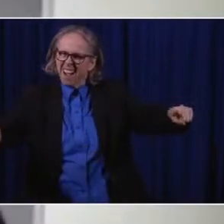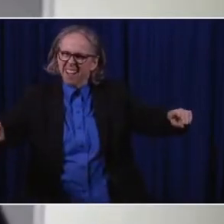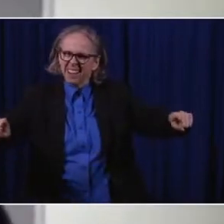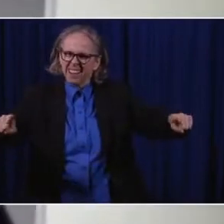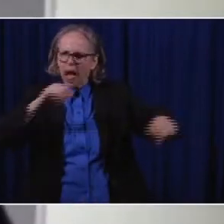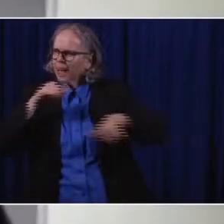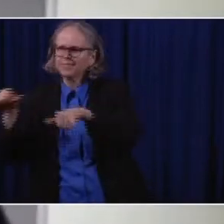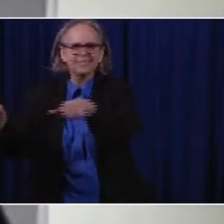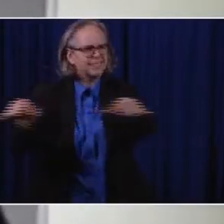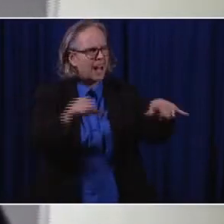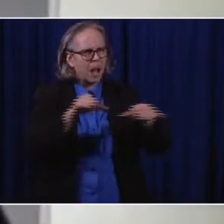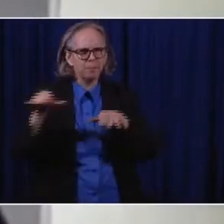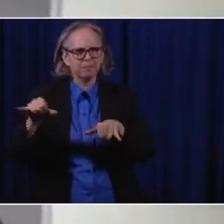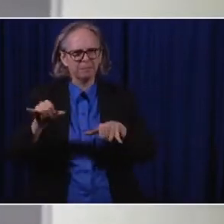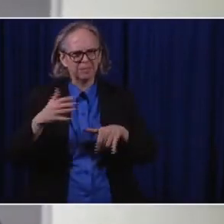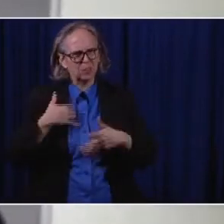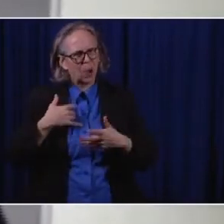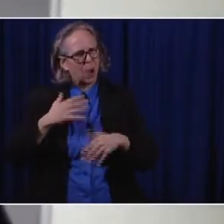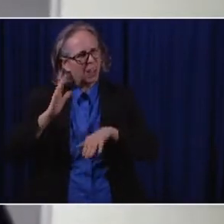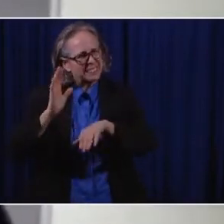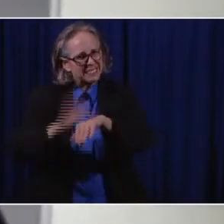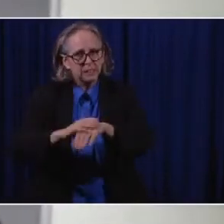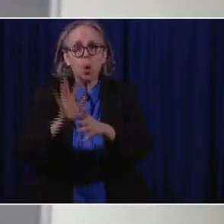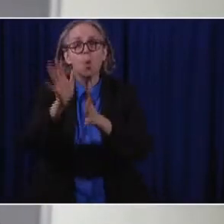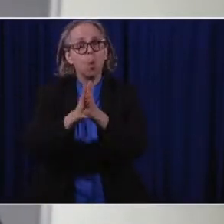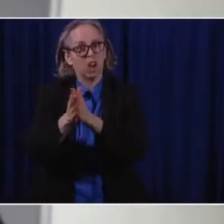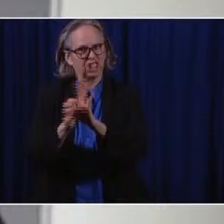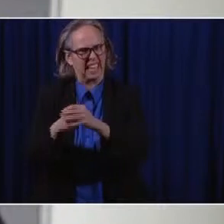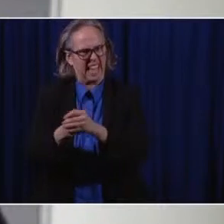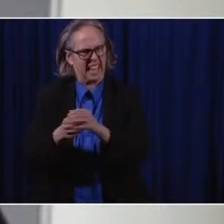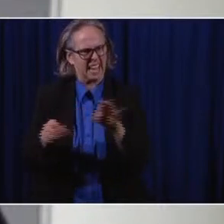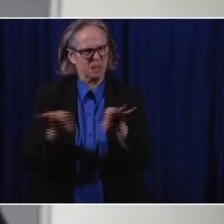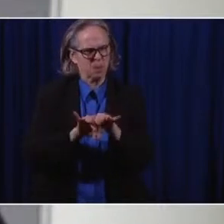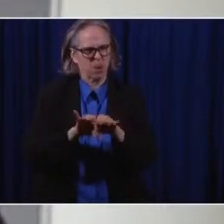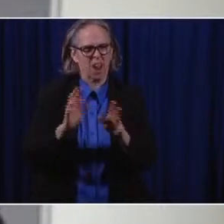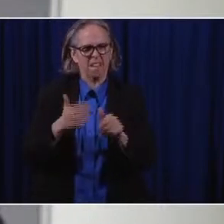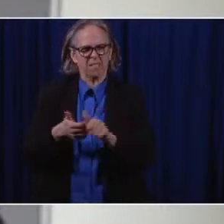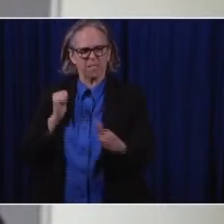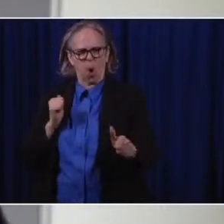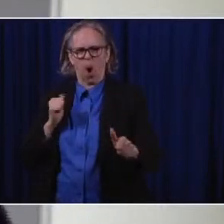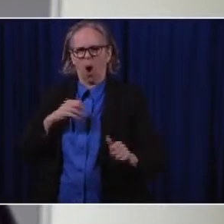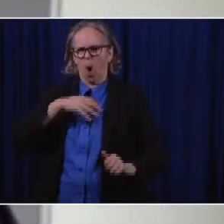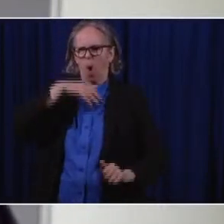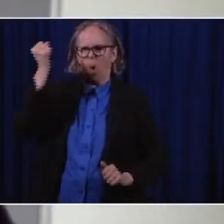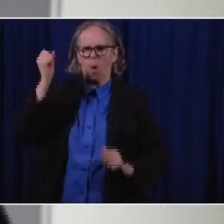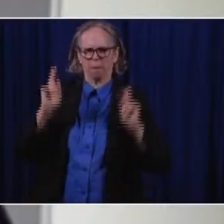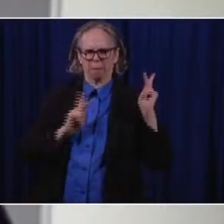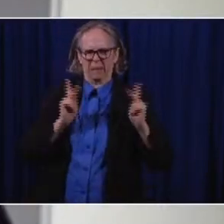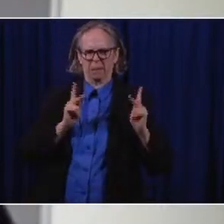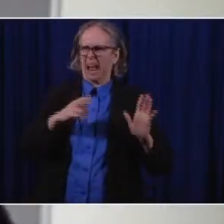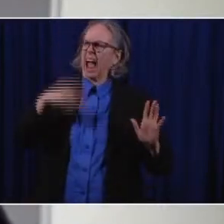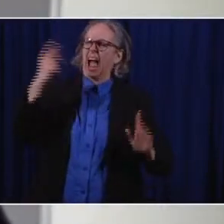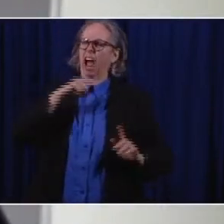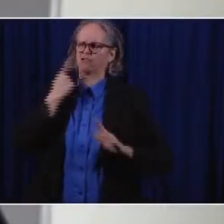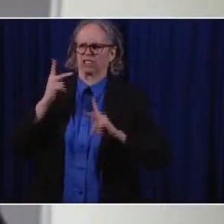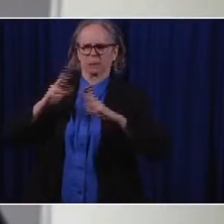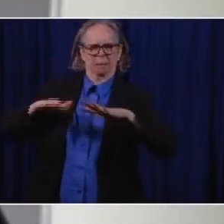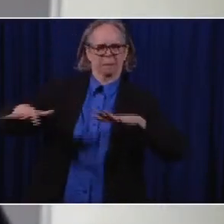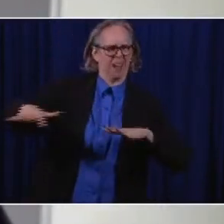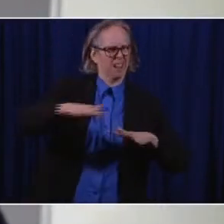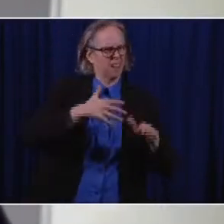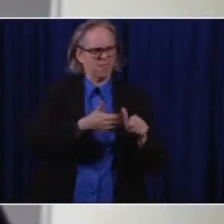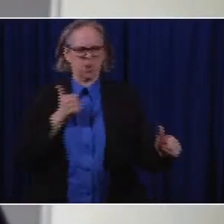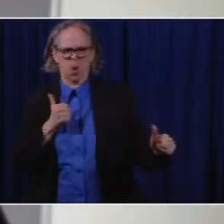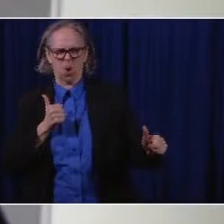stay away from immunocompromised older people, and just people in general. Stay to yourself as much as you can. We're trying to